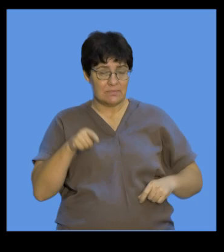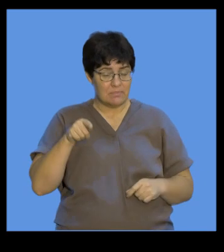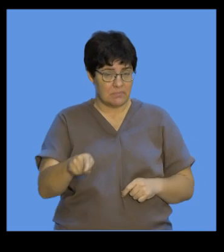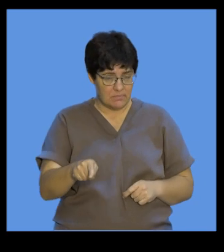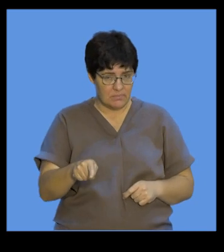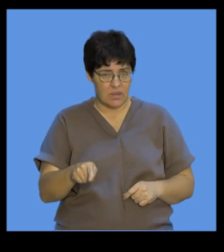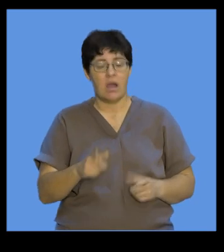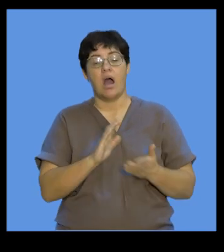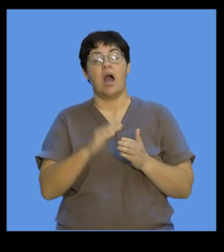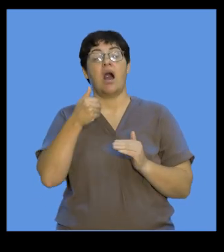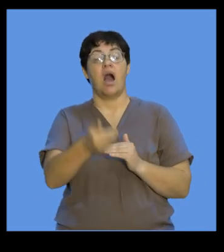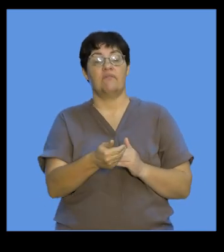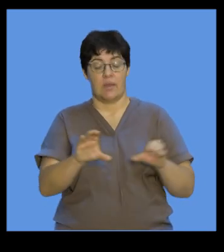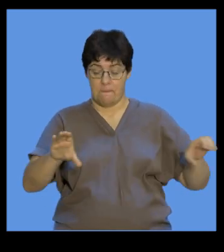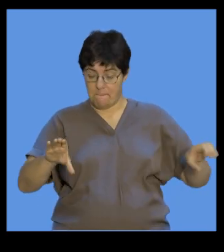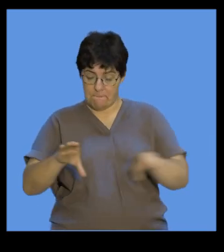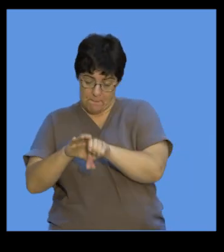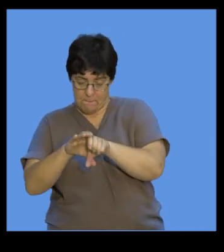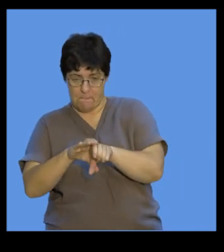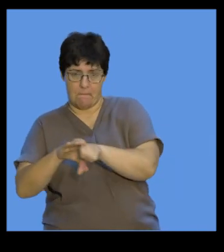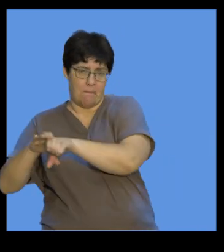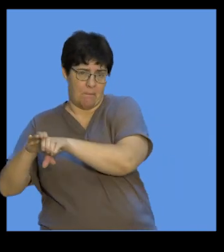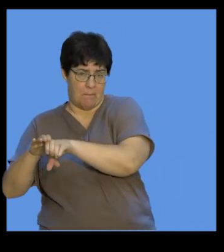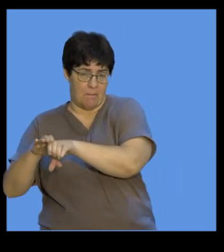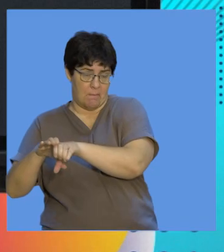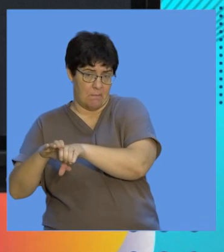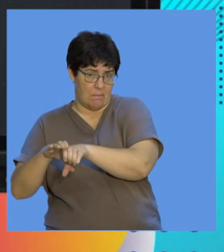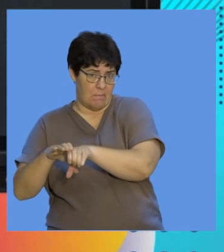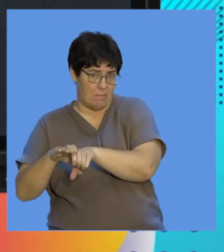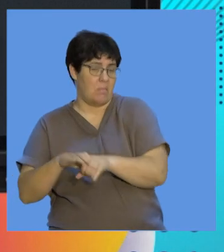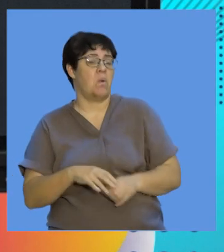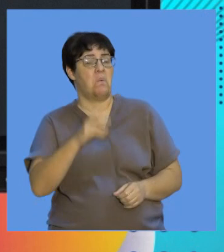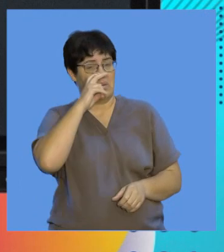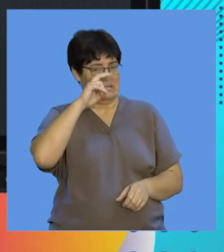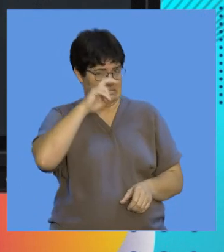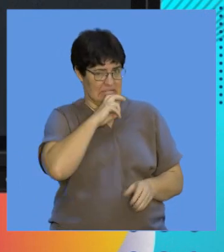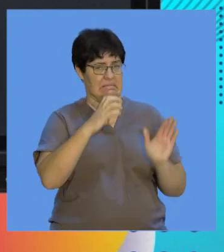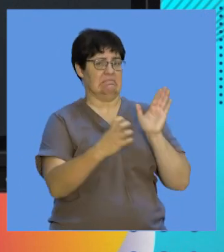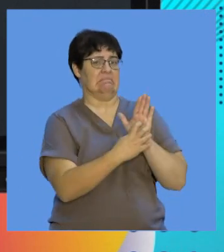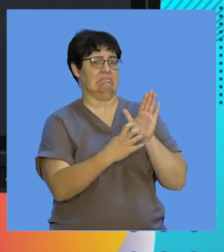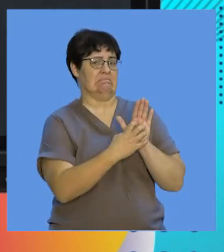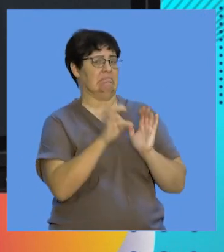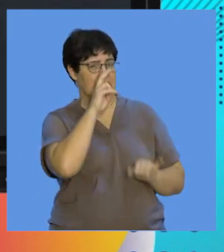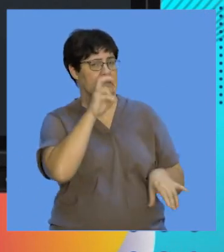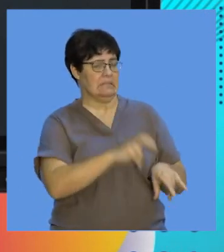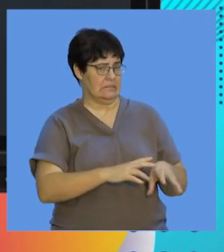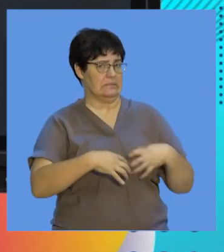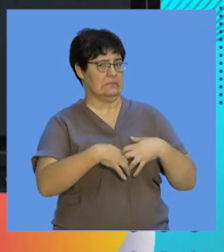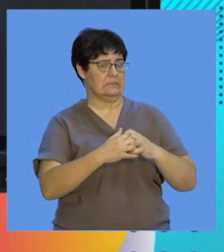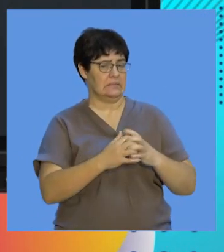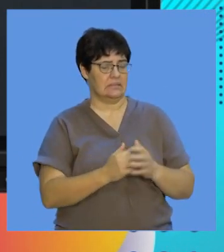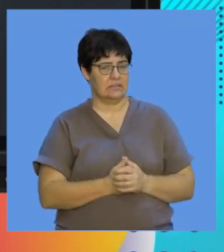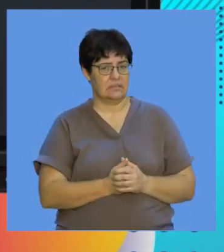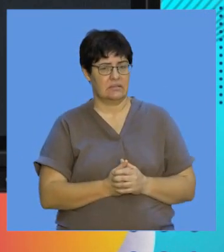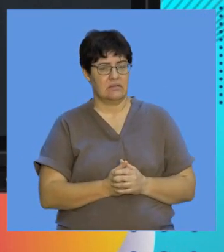immediately after the collision. We definitely need a diagram, okay? Because now